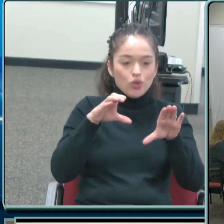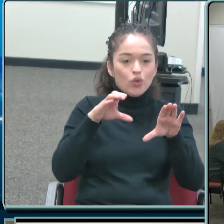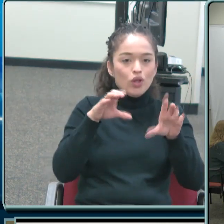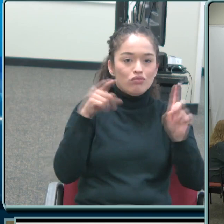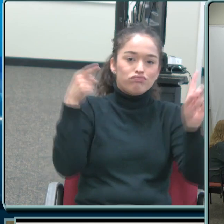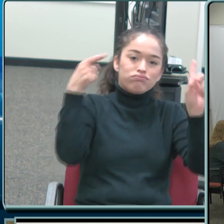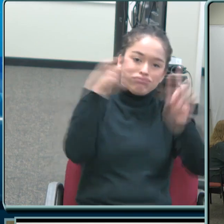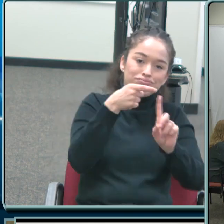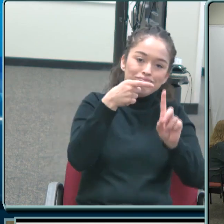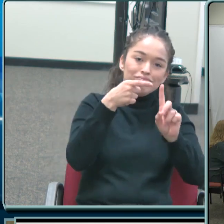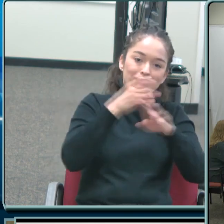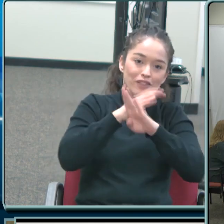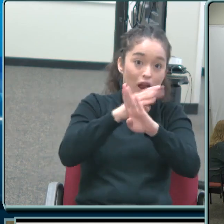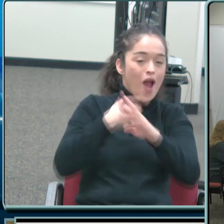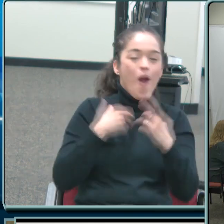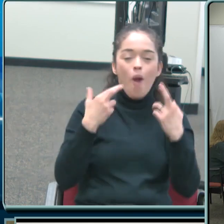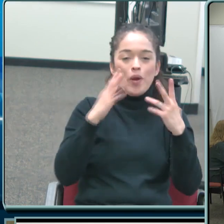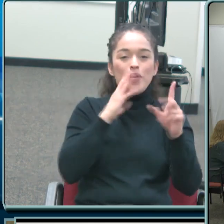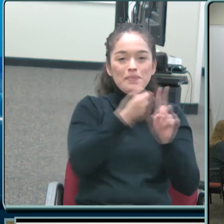it expands.